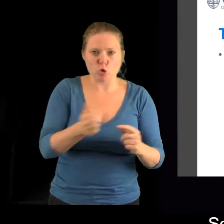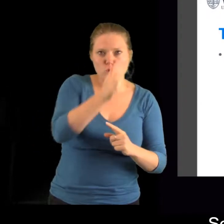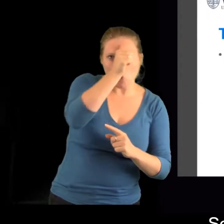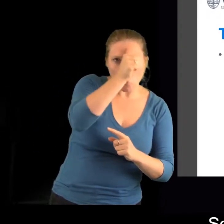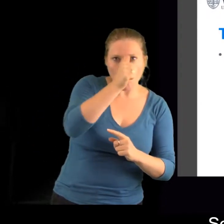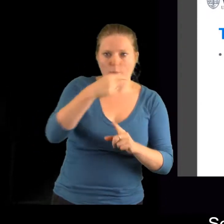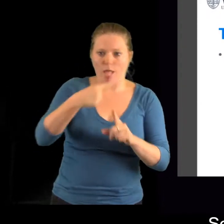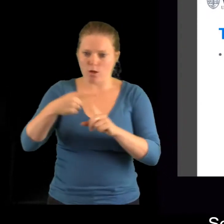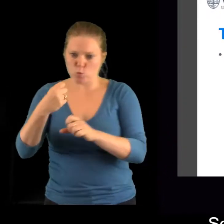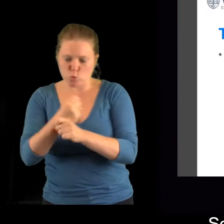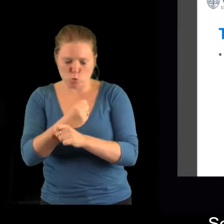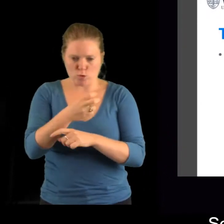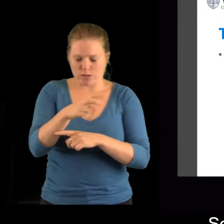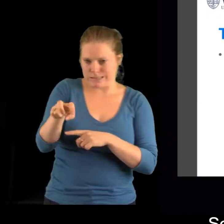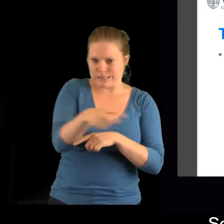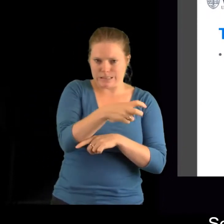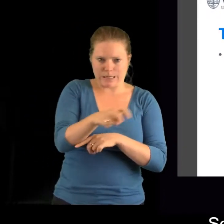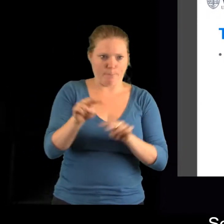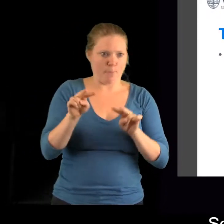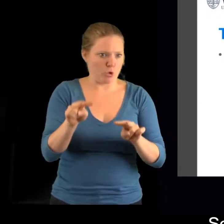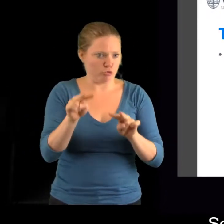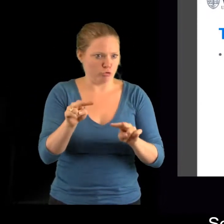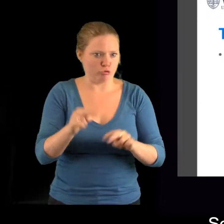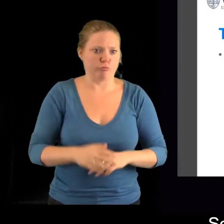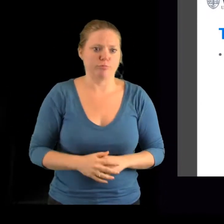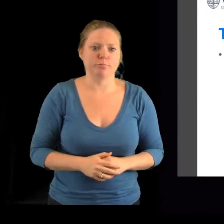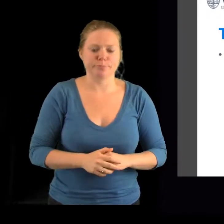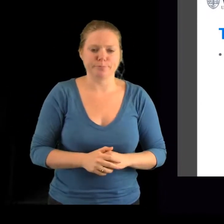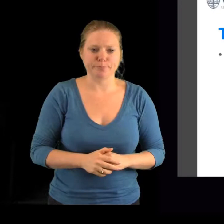and the action. So it's that self-check.